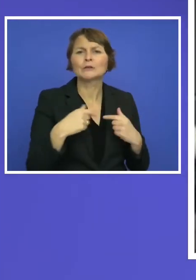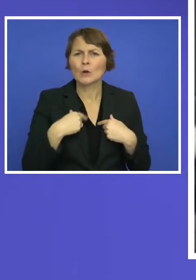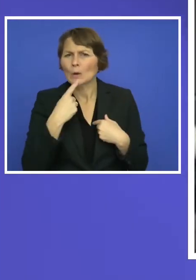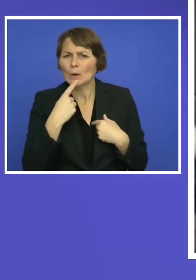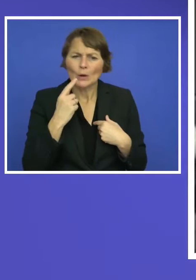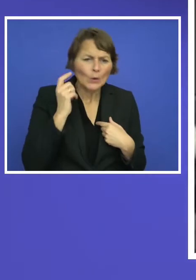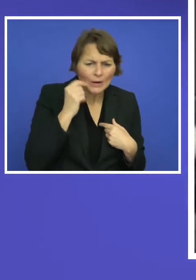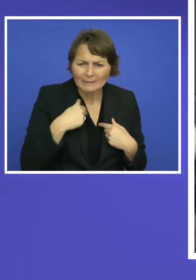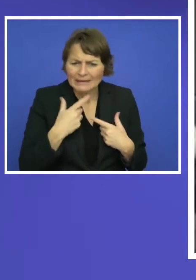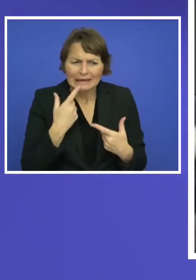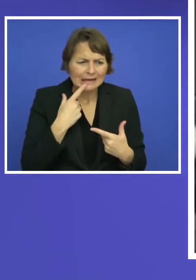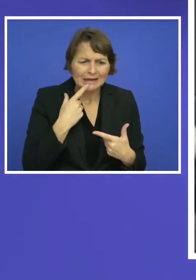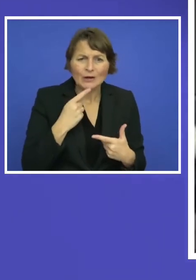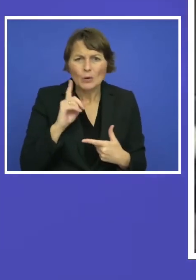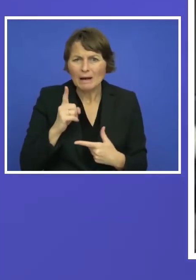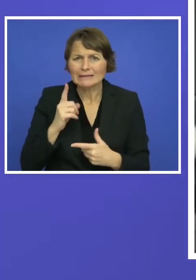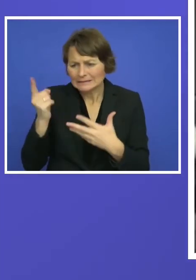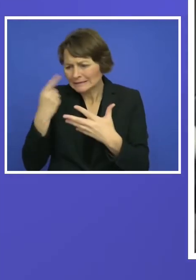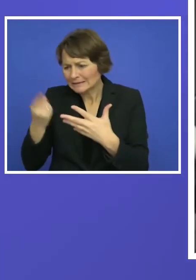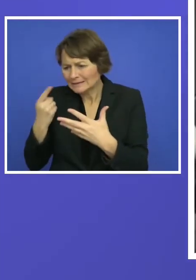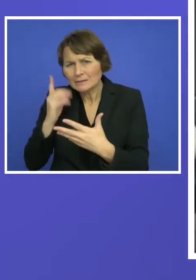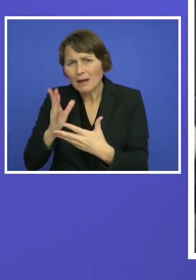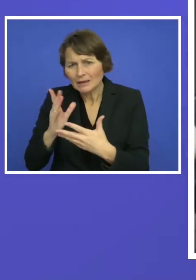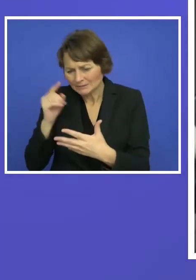including childcare, having.